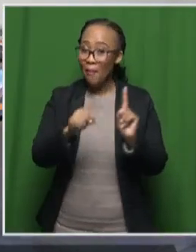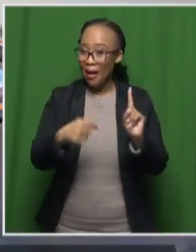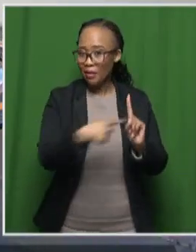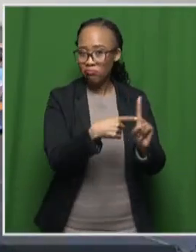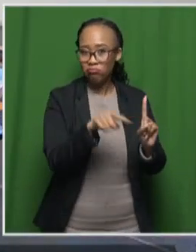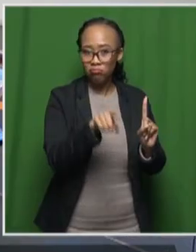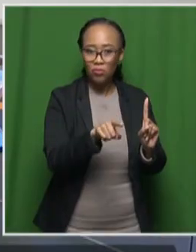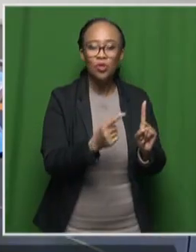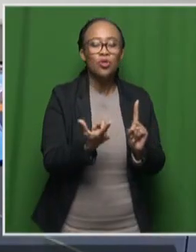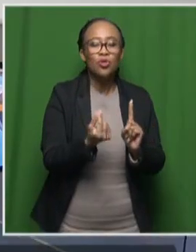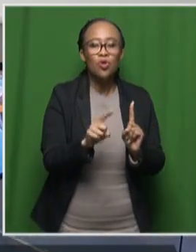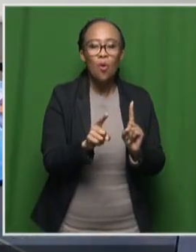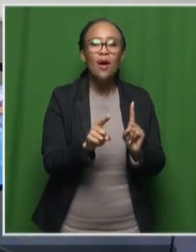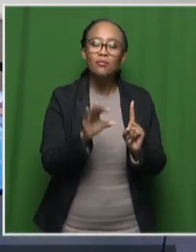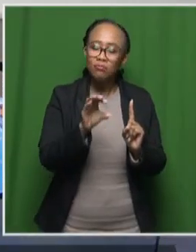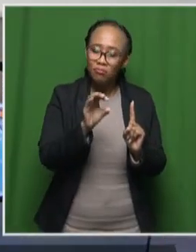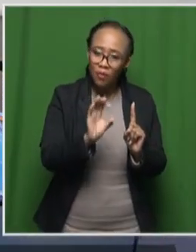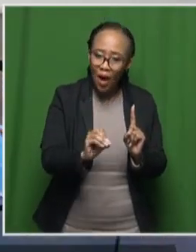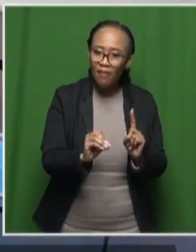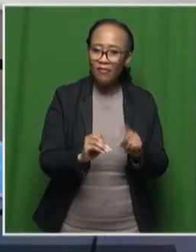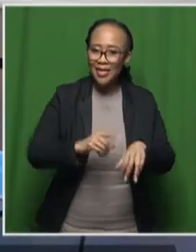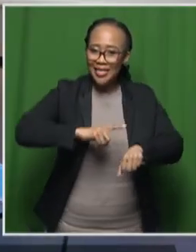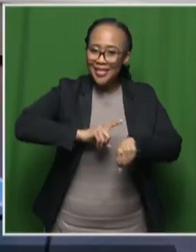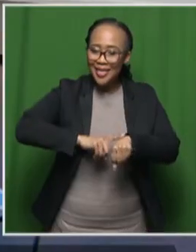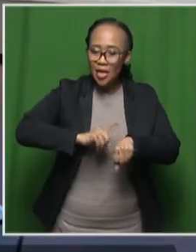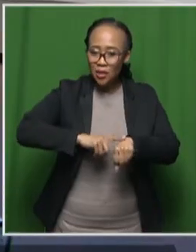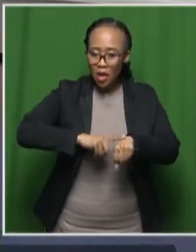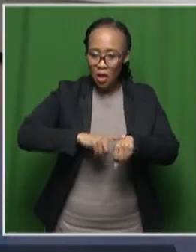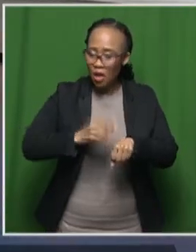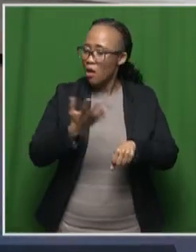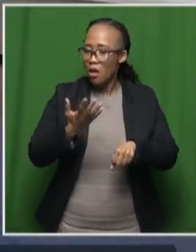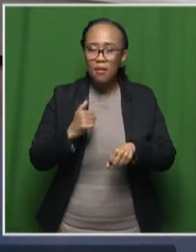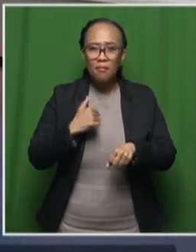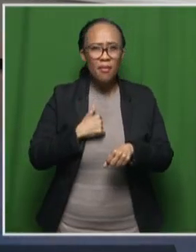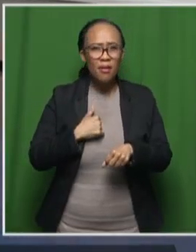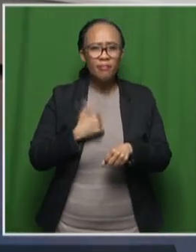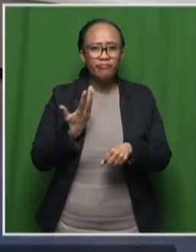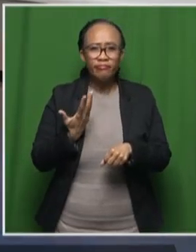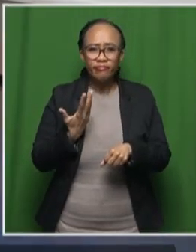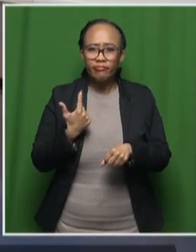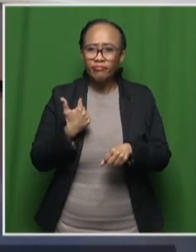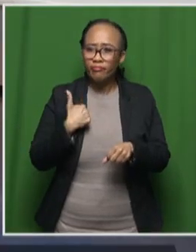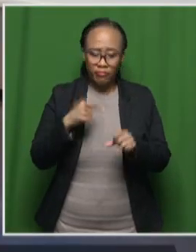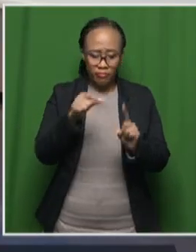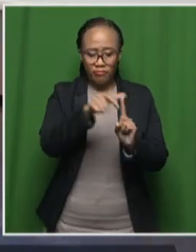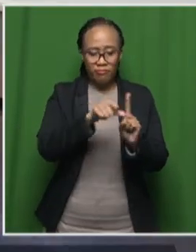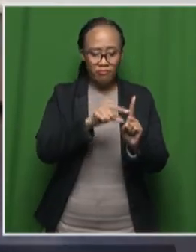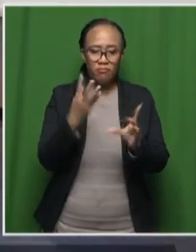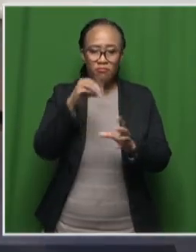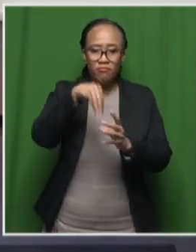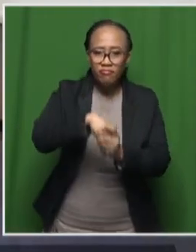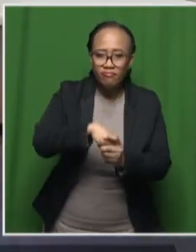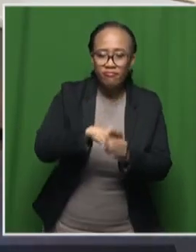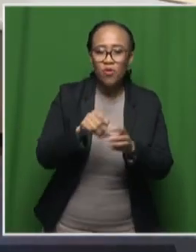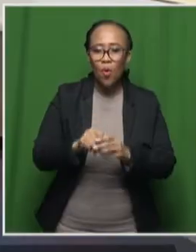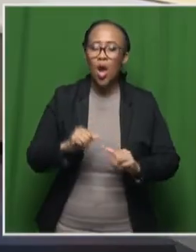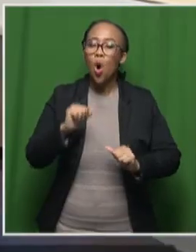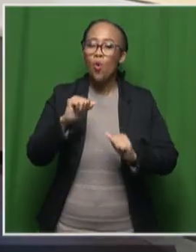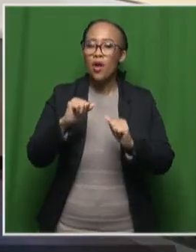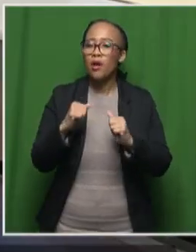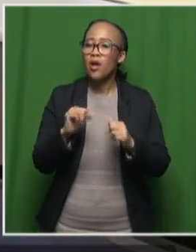undefeated mostly through the season. Can't think of a race she's lost. Coming into the Olympics. Now she's got herself in the final. She